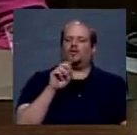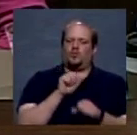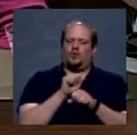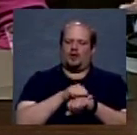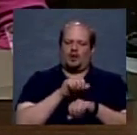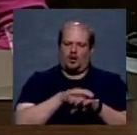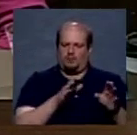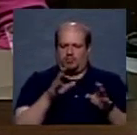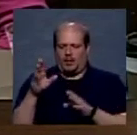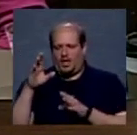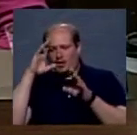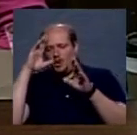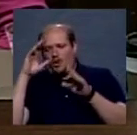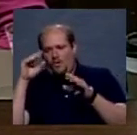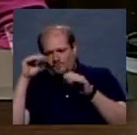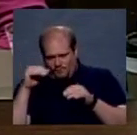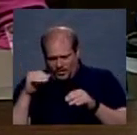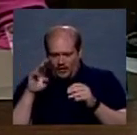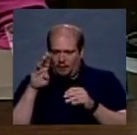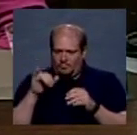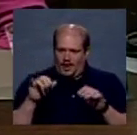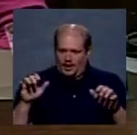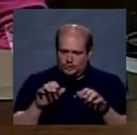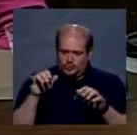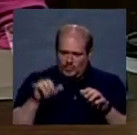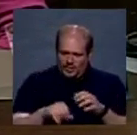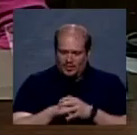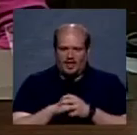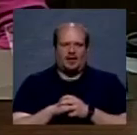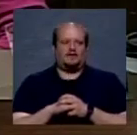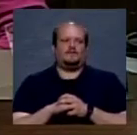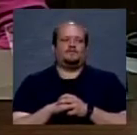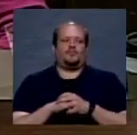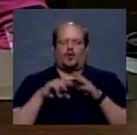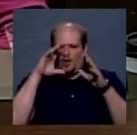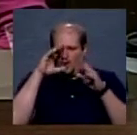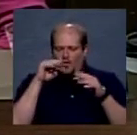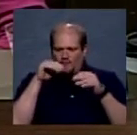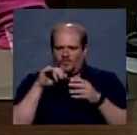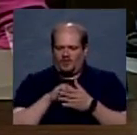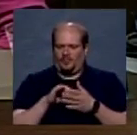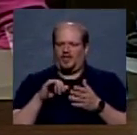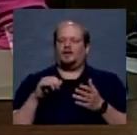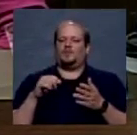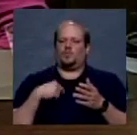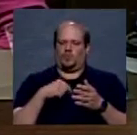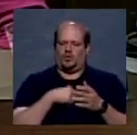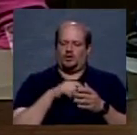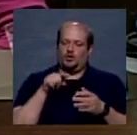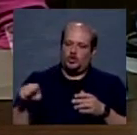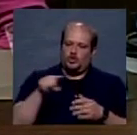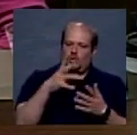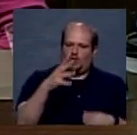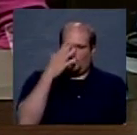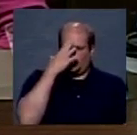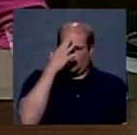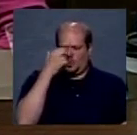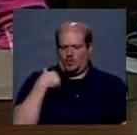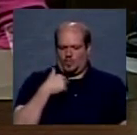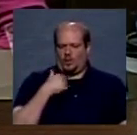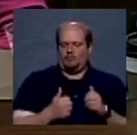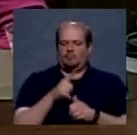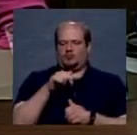plan to hopefully, and by doing that, hopefully that we're, as you all know, we mainly